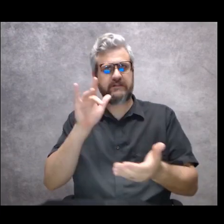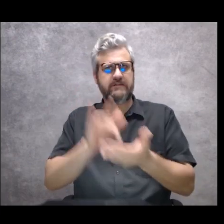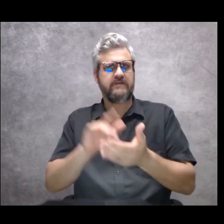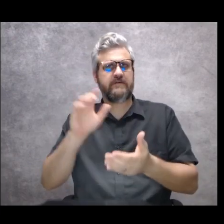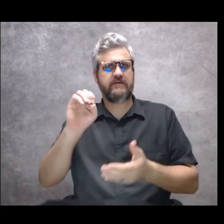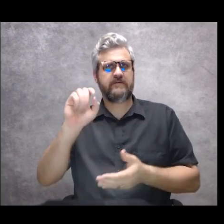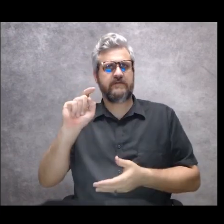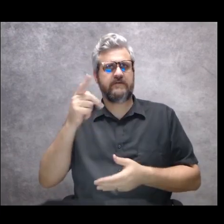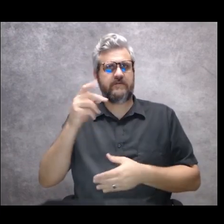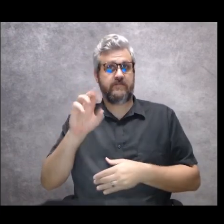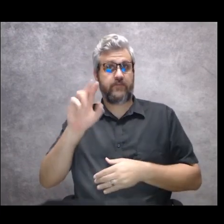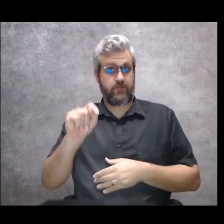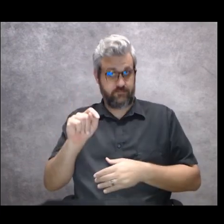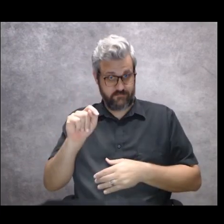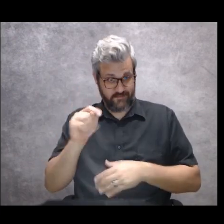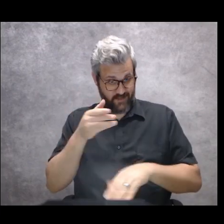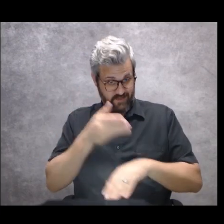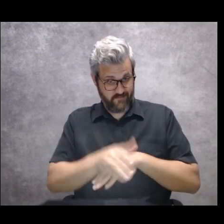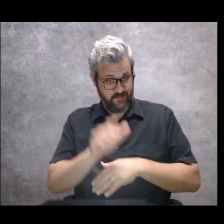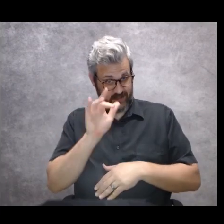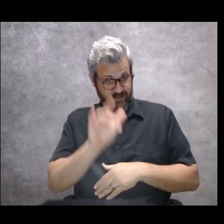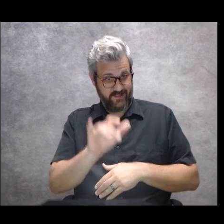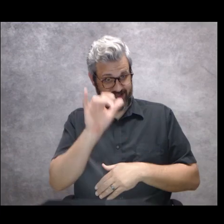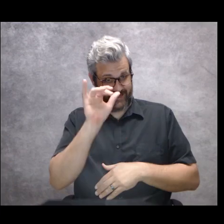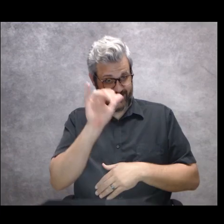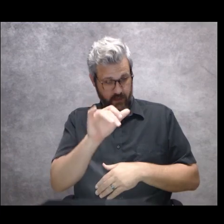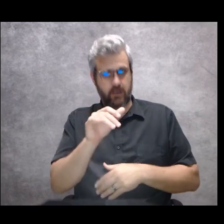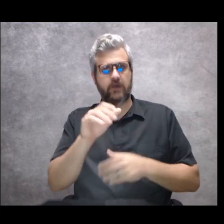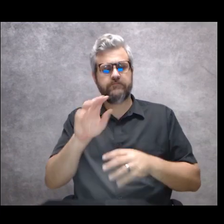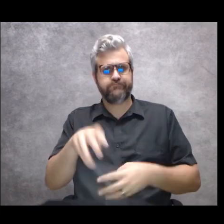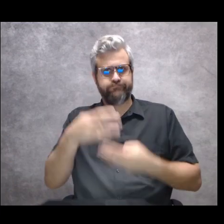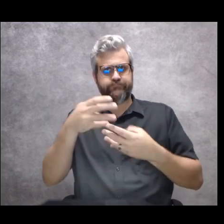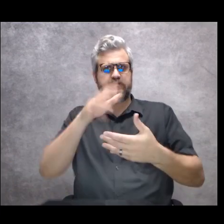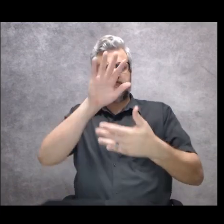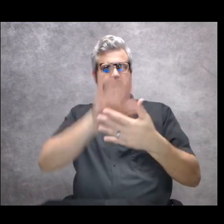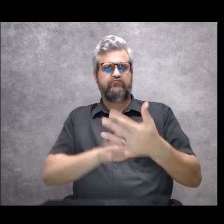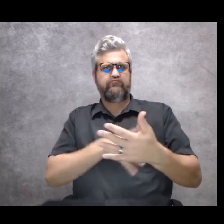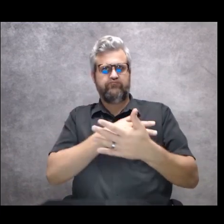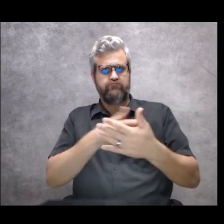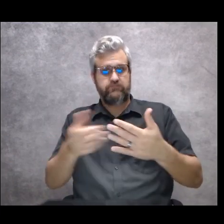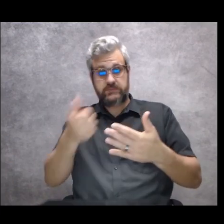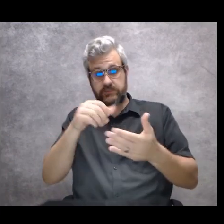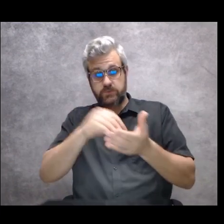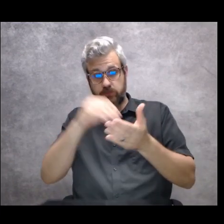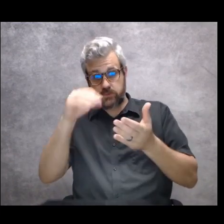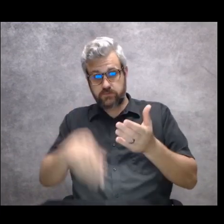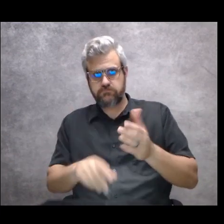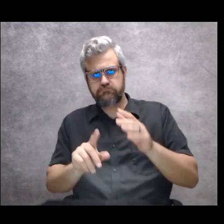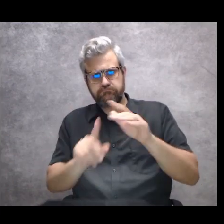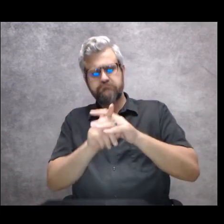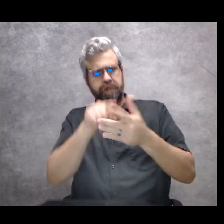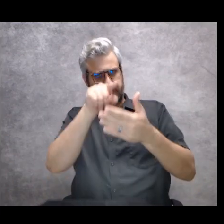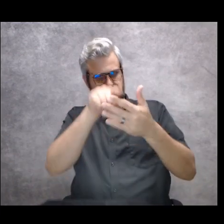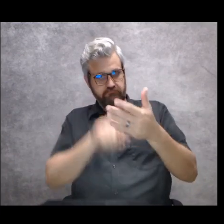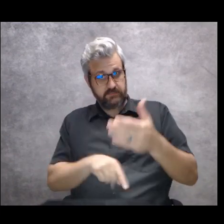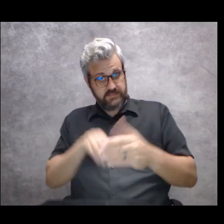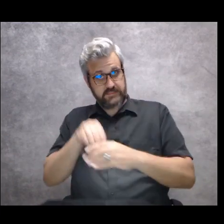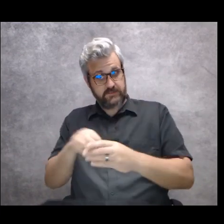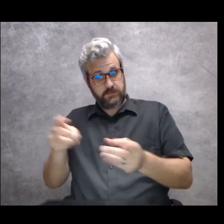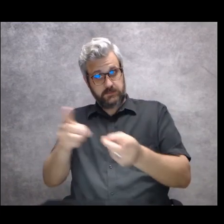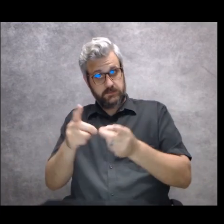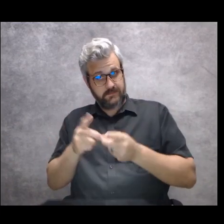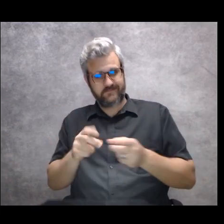After clicking Export, a spreadsheet will generate with any students for the district that have an invalid